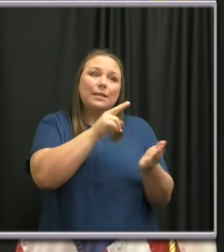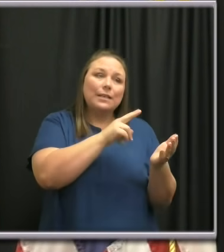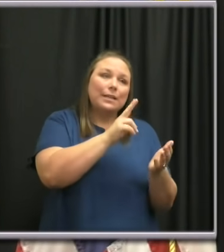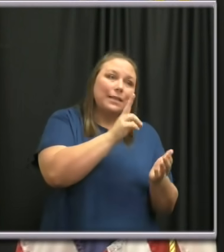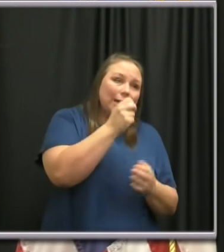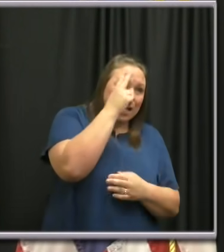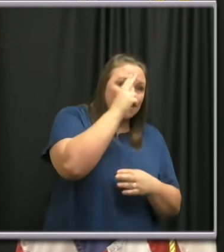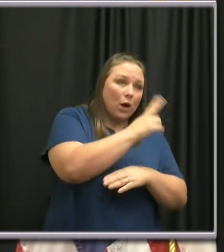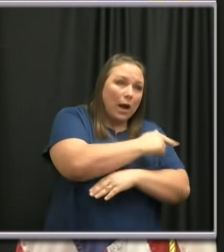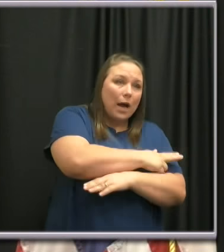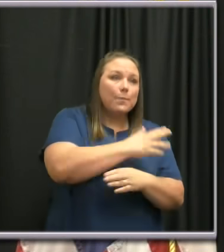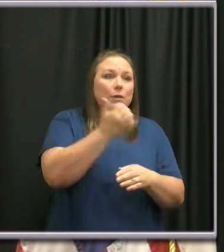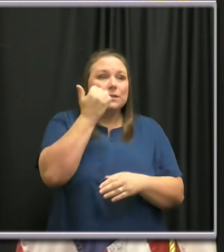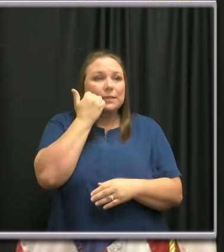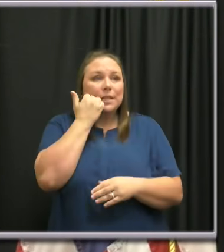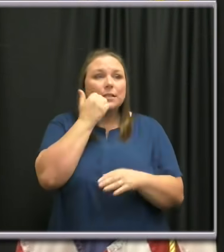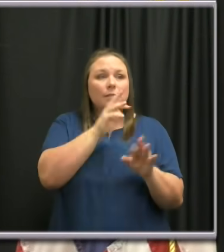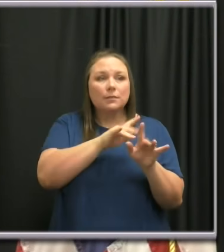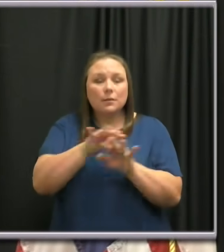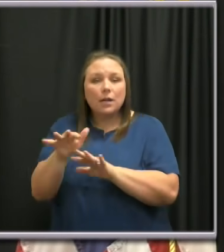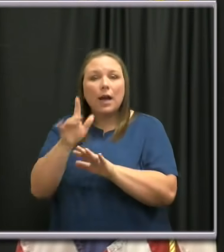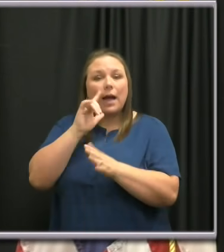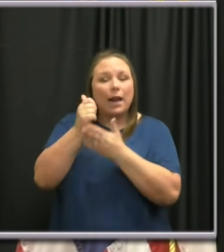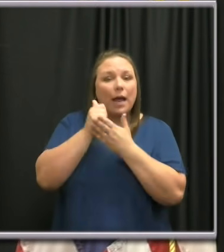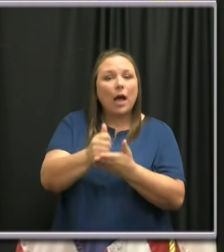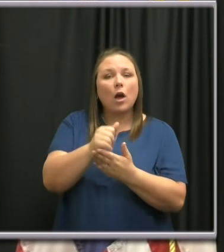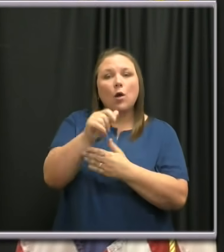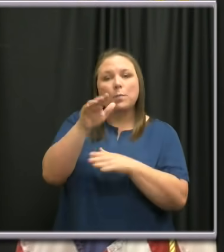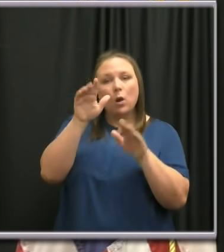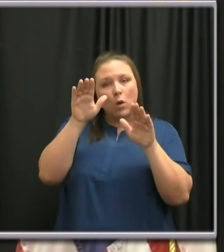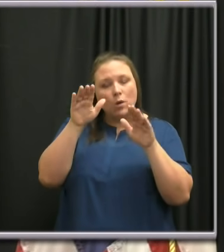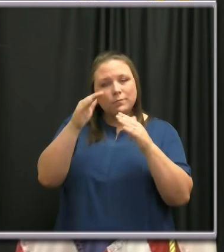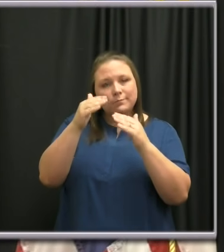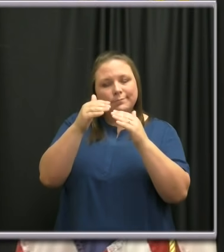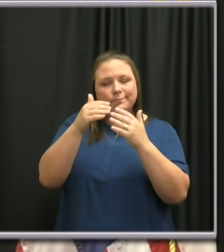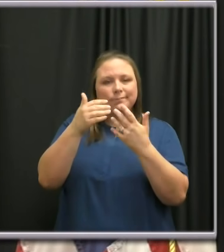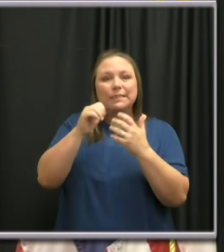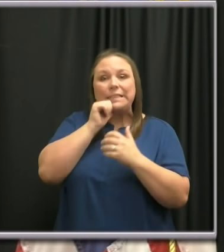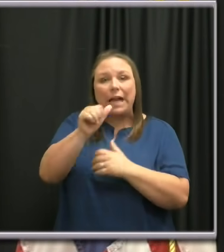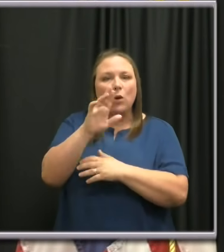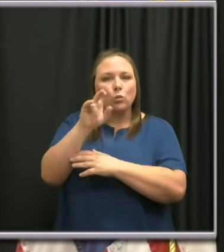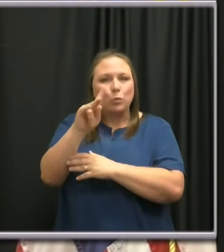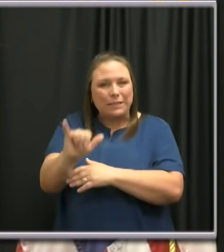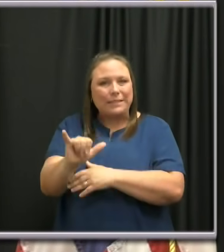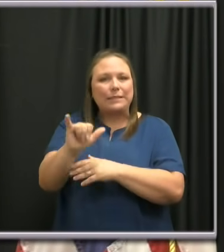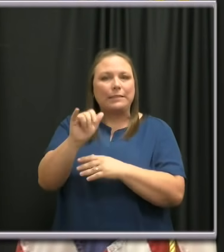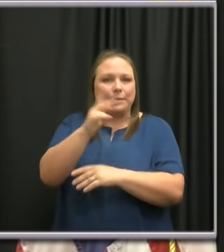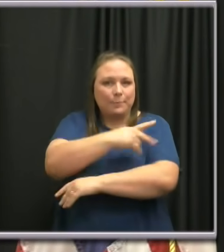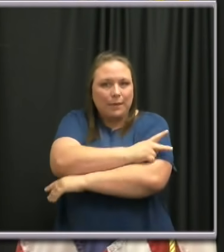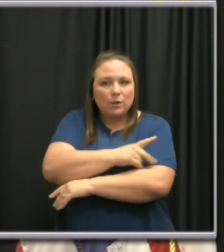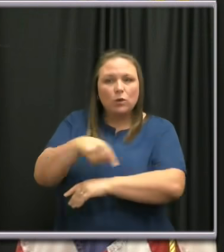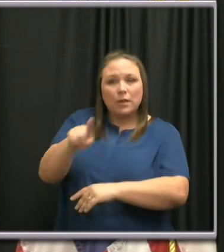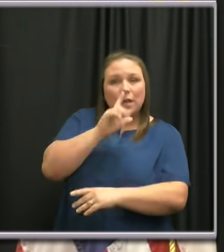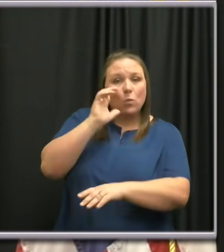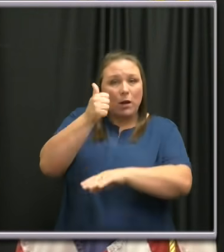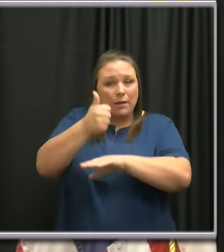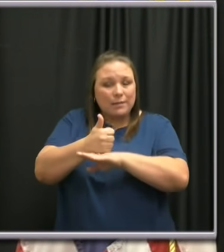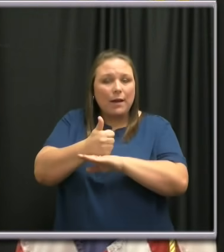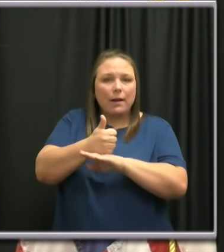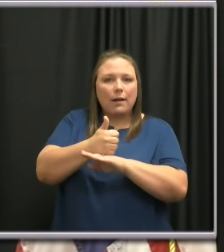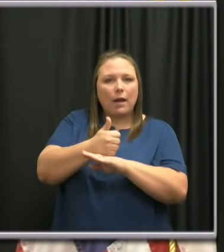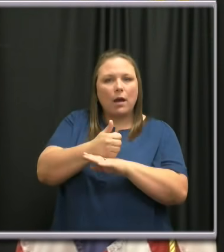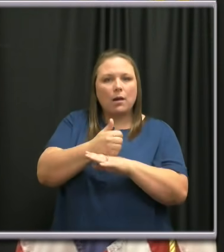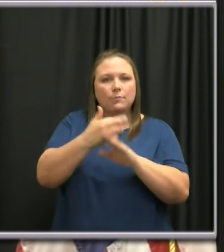and routine dental procedures to low-risk patients. These healthcare facilities have protocols in place to keep patients and employees safe. For